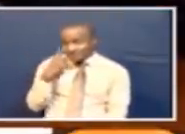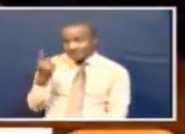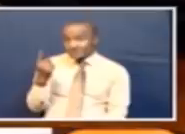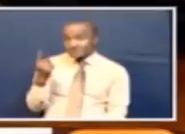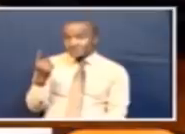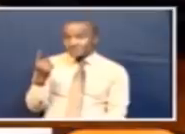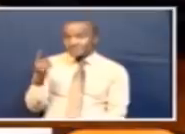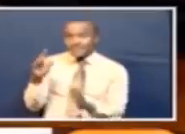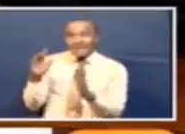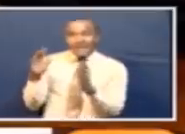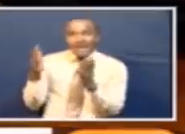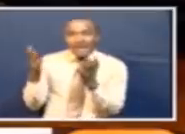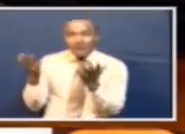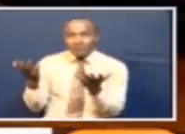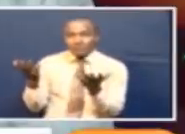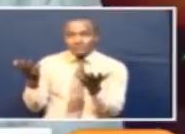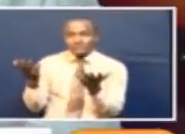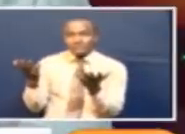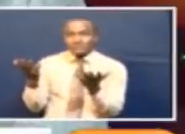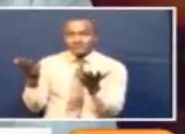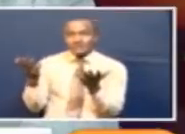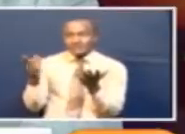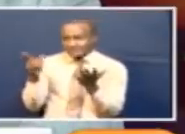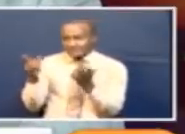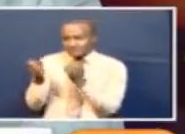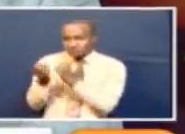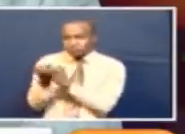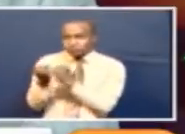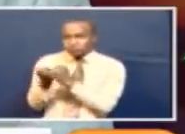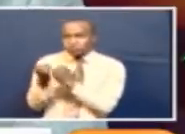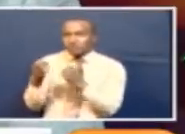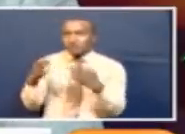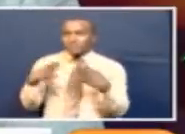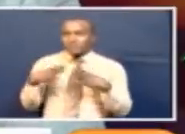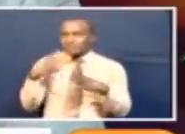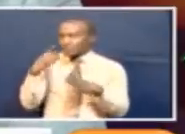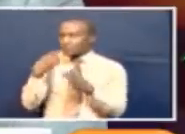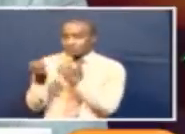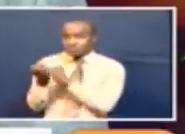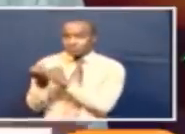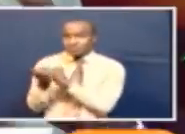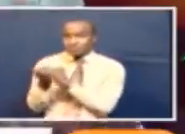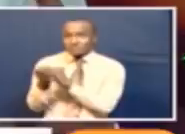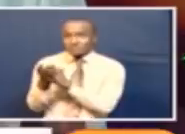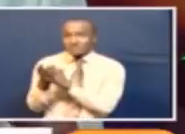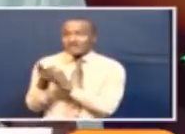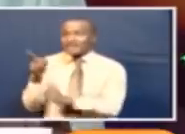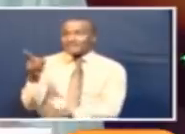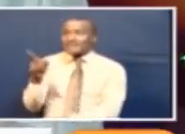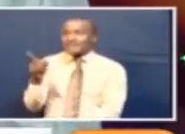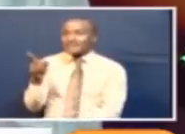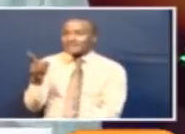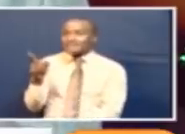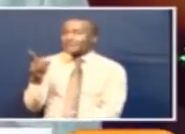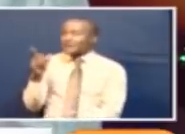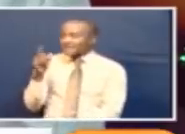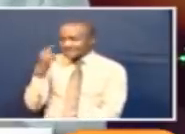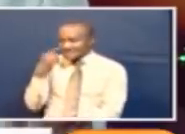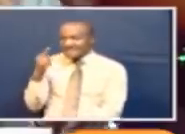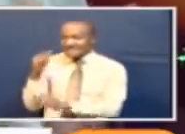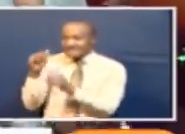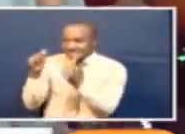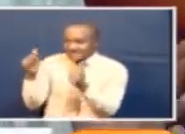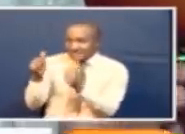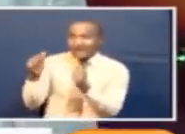the way that the system is talking about it, the people who have just talked. They're talking about it very beautifully, but